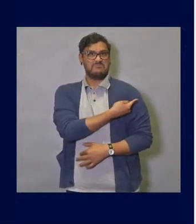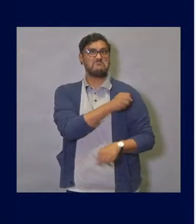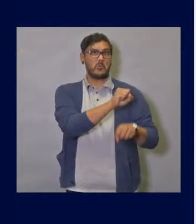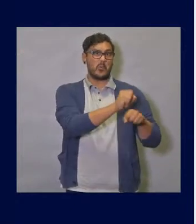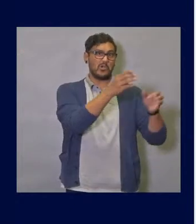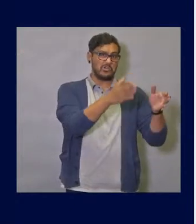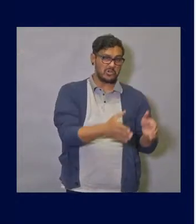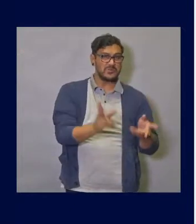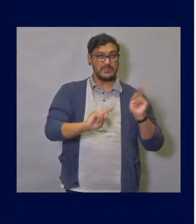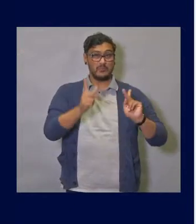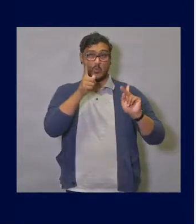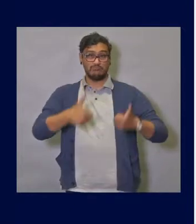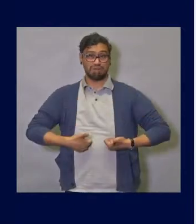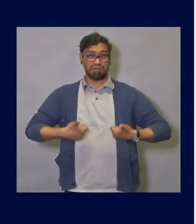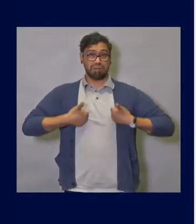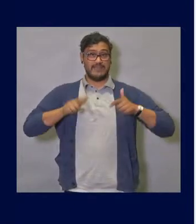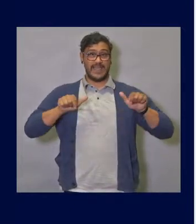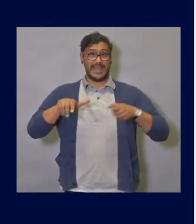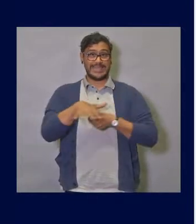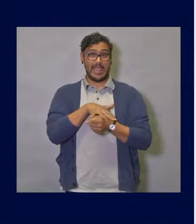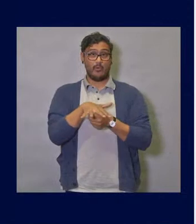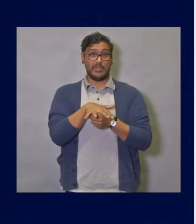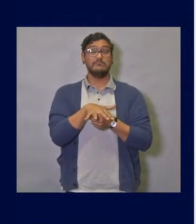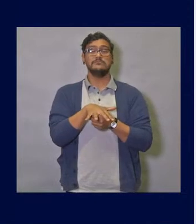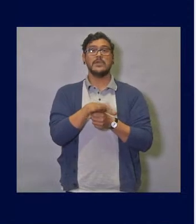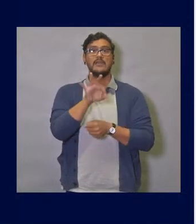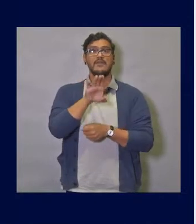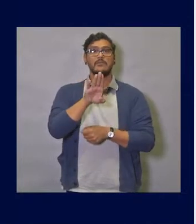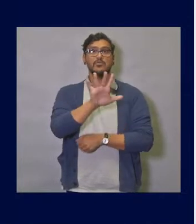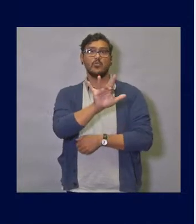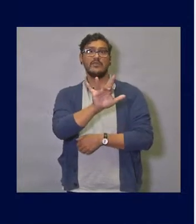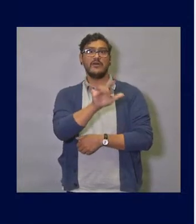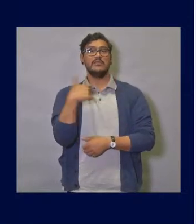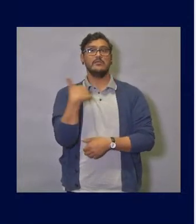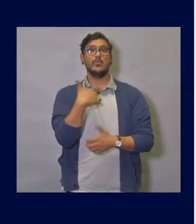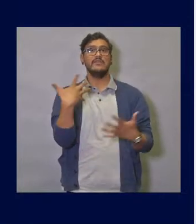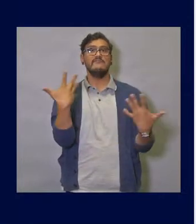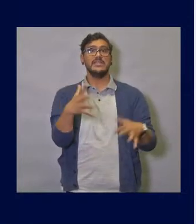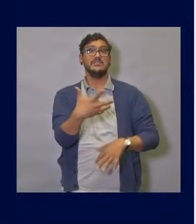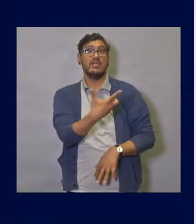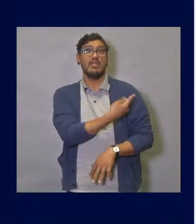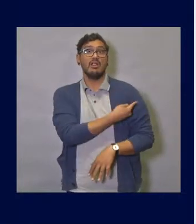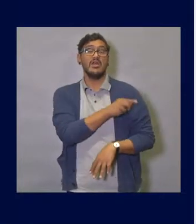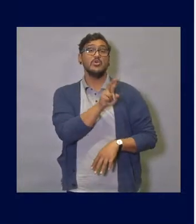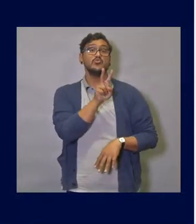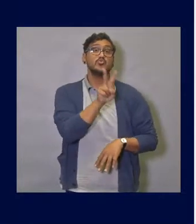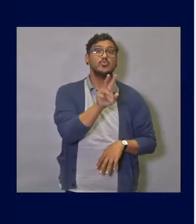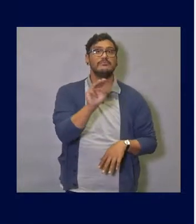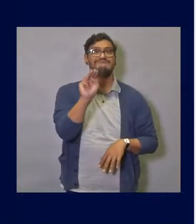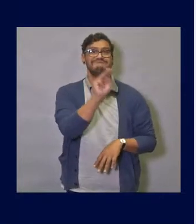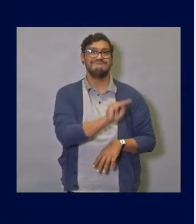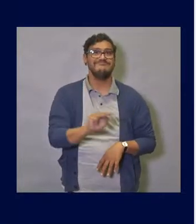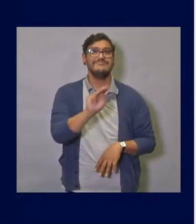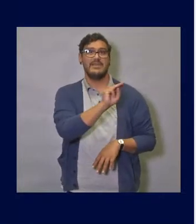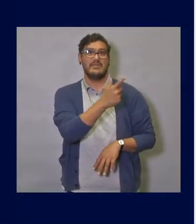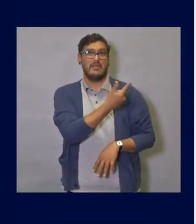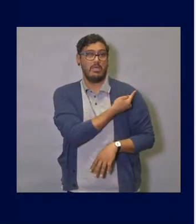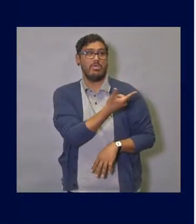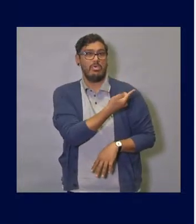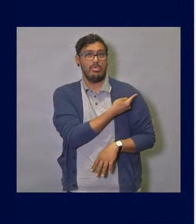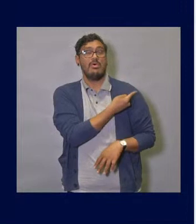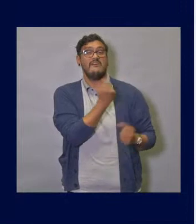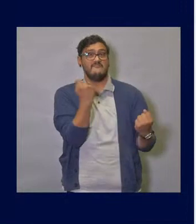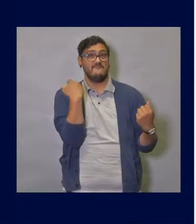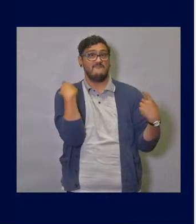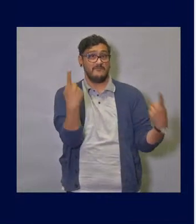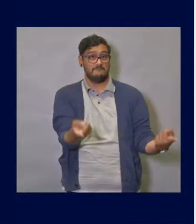LA County. As of February 25th, we had administered almost 2 million doses of the vaccine in the county.